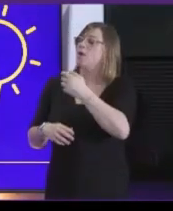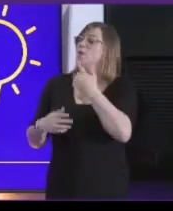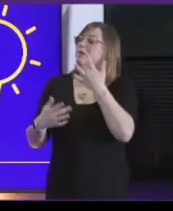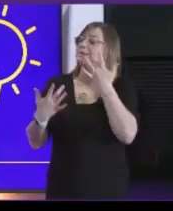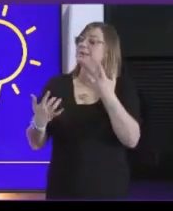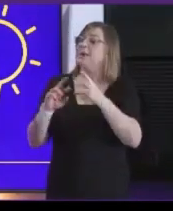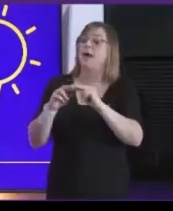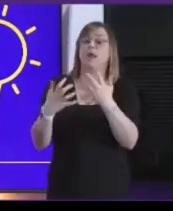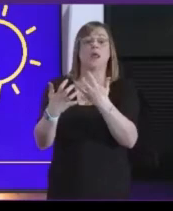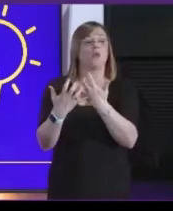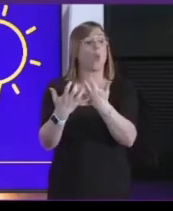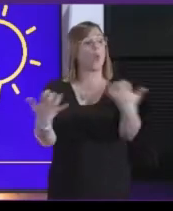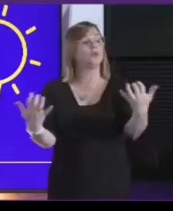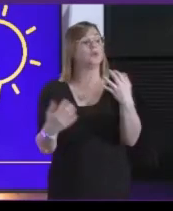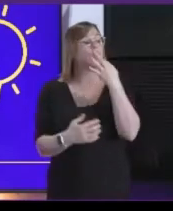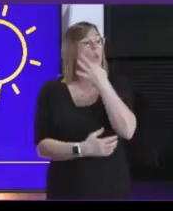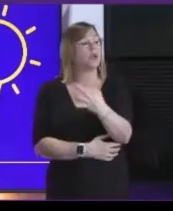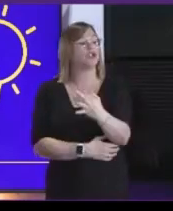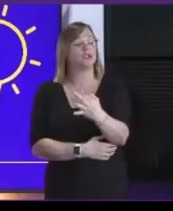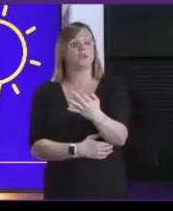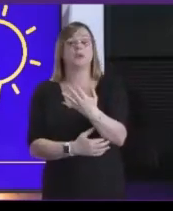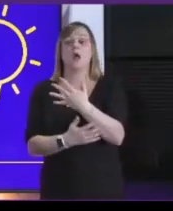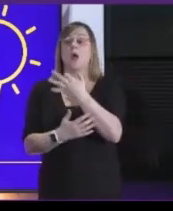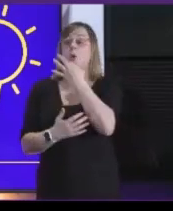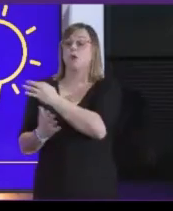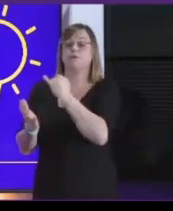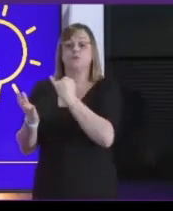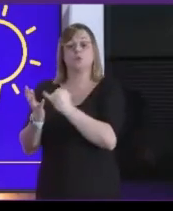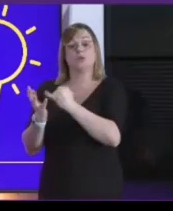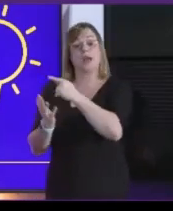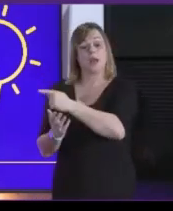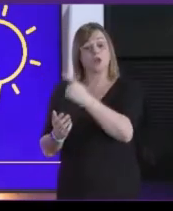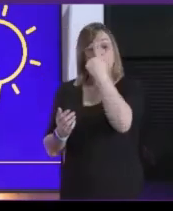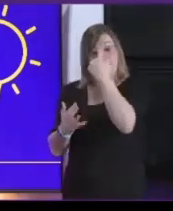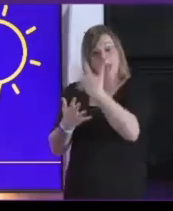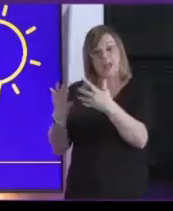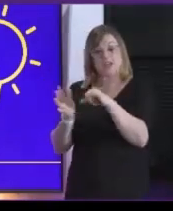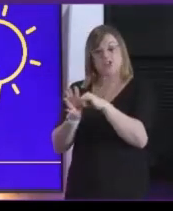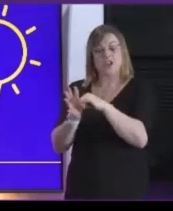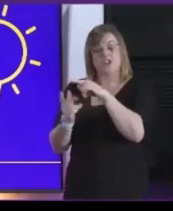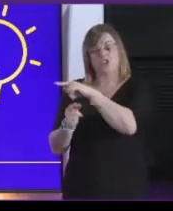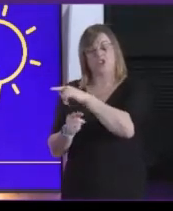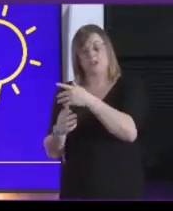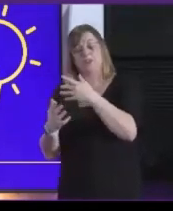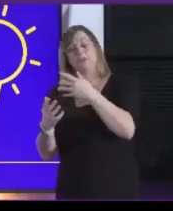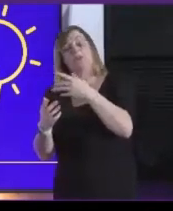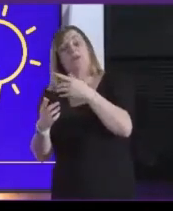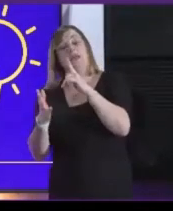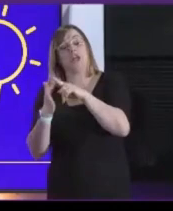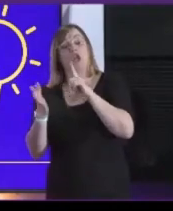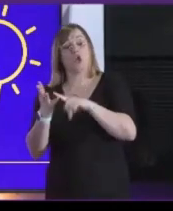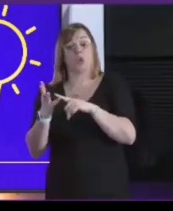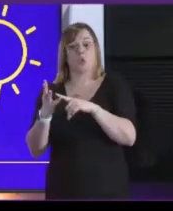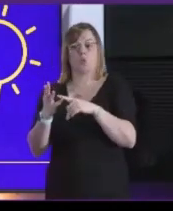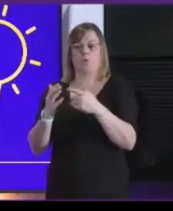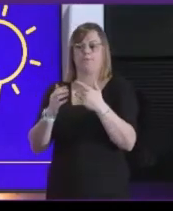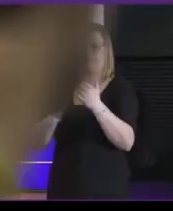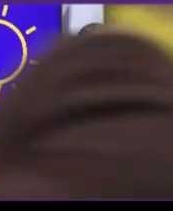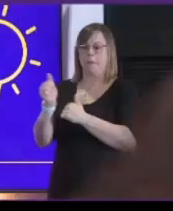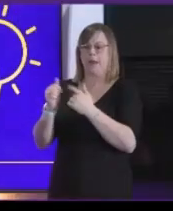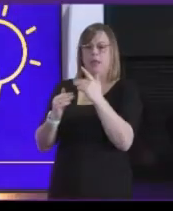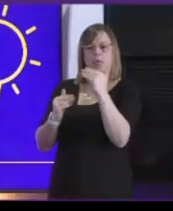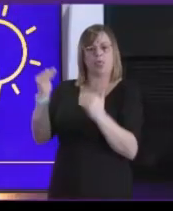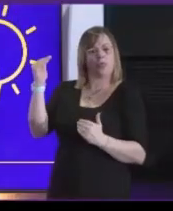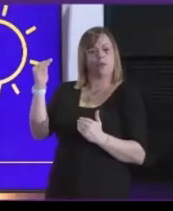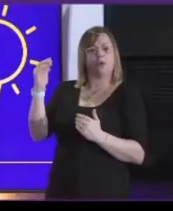questions in the audience as well, please. Question for Susanna. What challenge do you think individual EU country disproportionate burden legislation is,